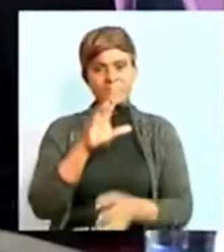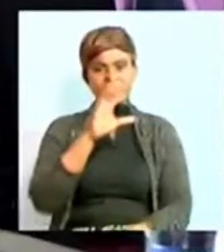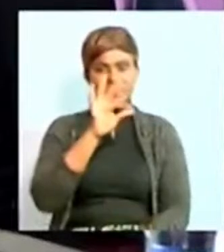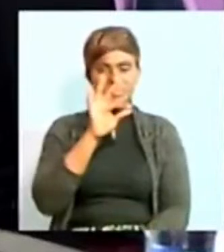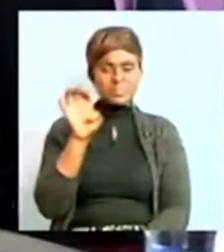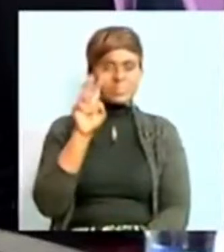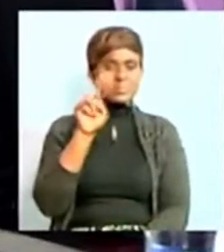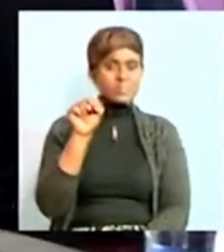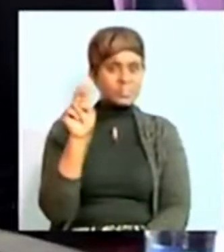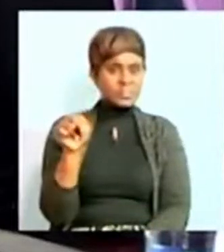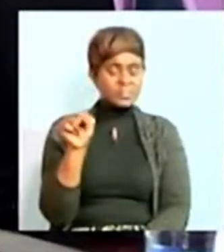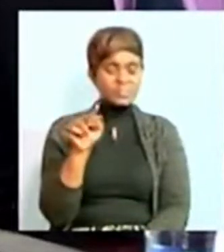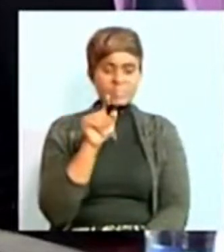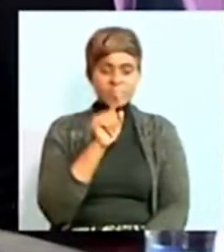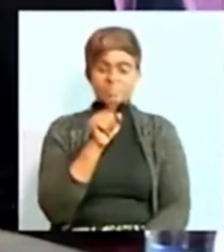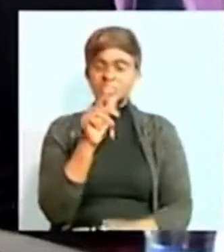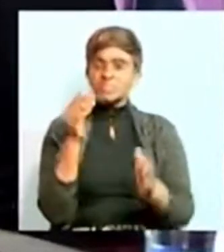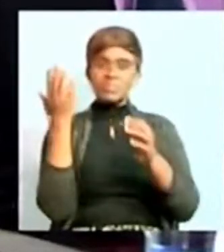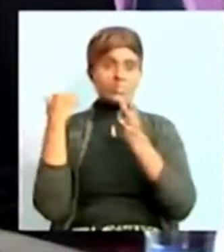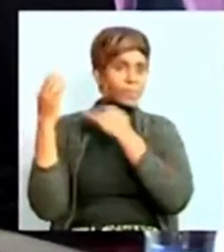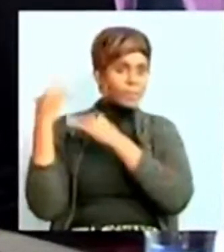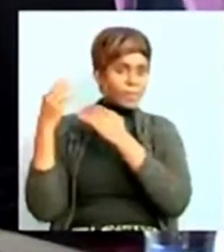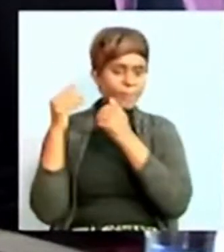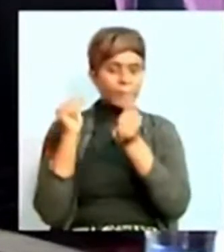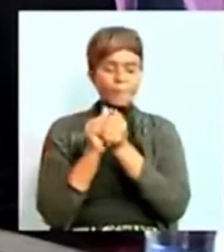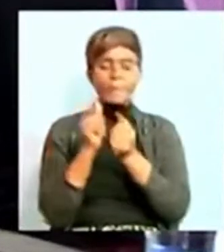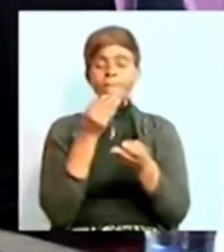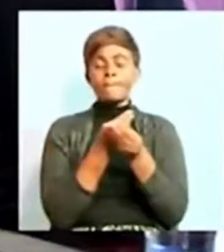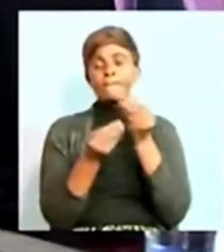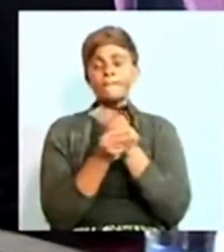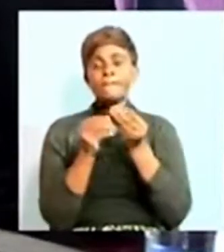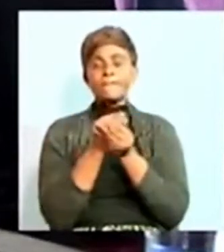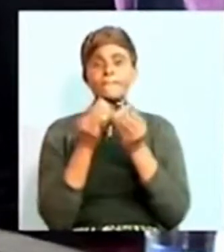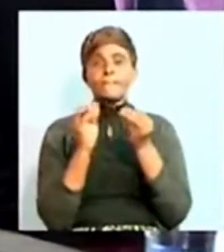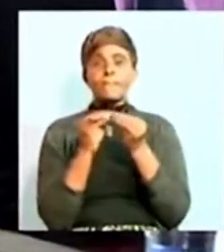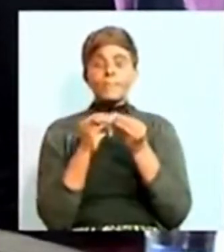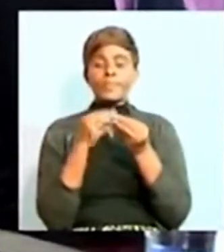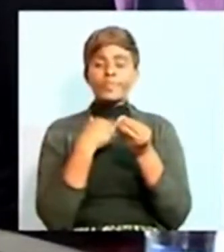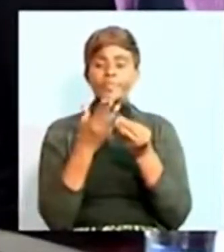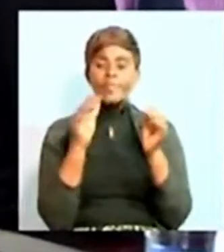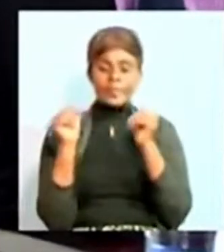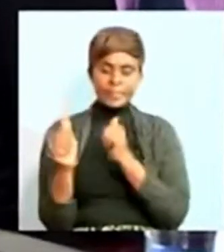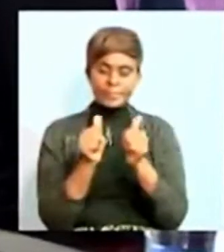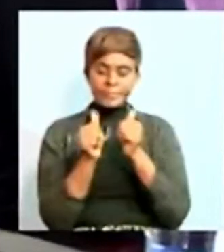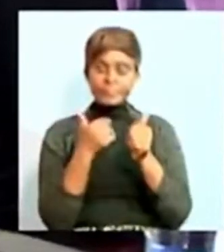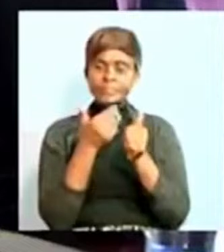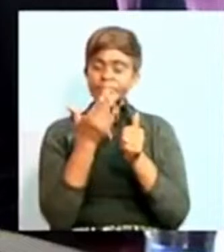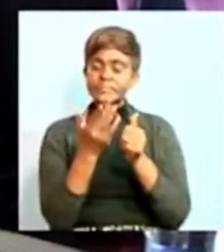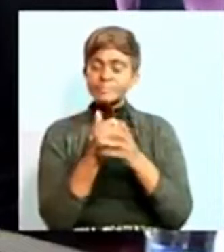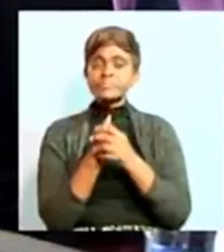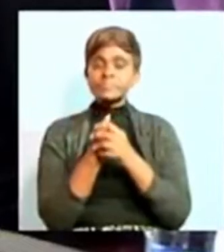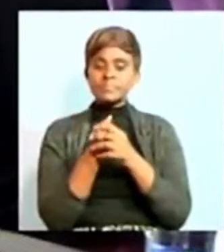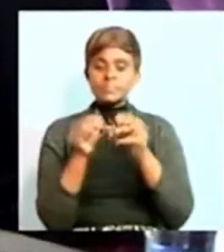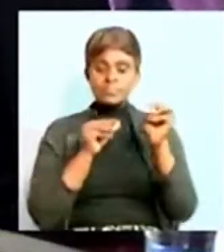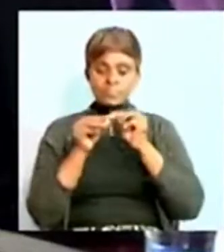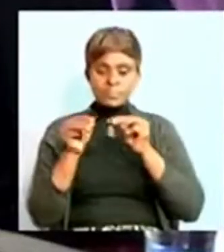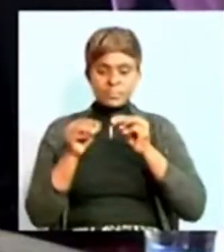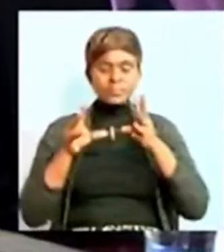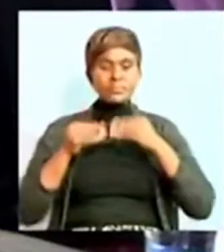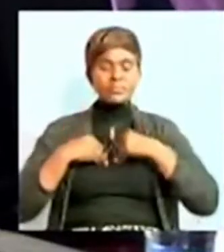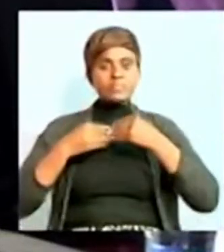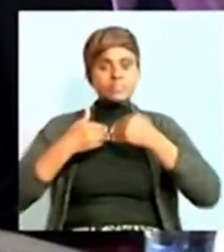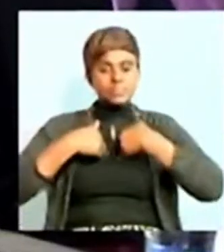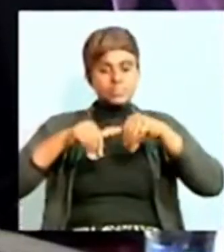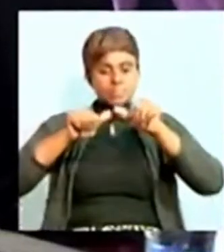5,142,922 as outstanding on statutory obligations. Action taken. Management acknowledges the